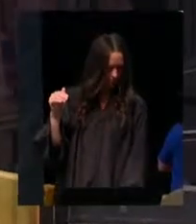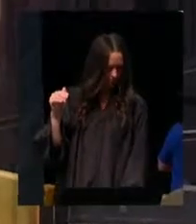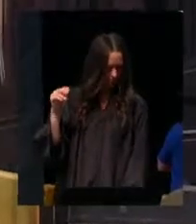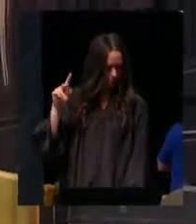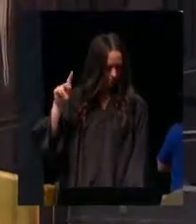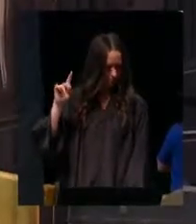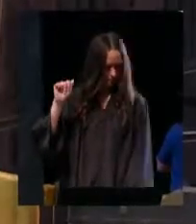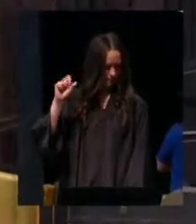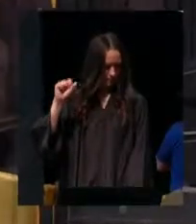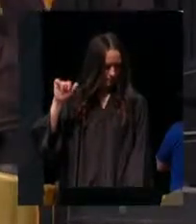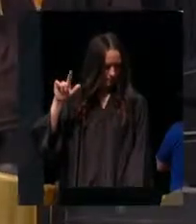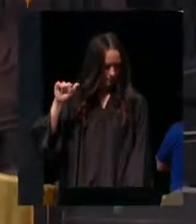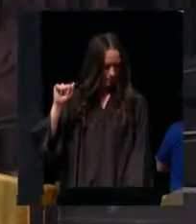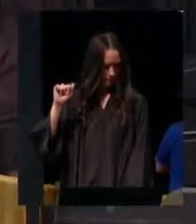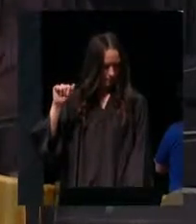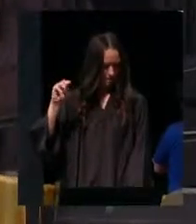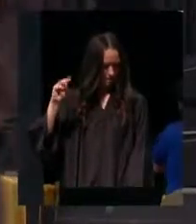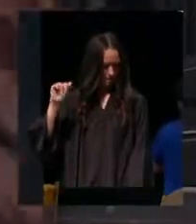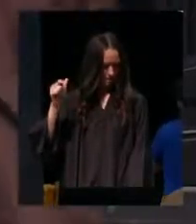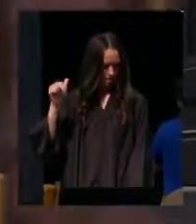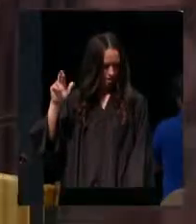Kasila Magar.